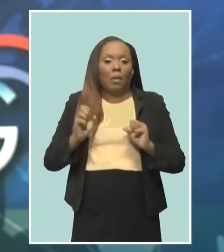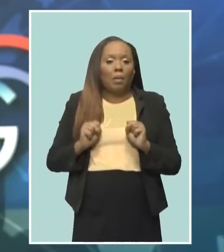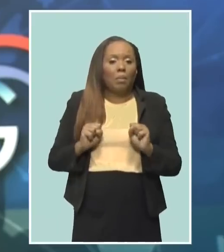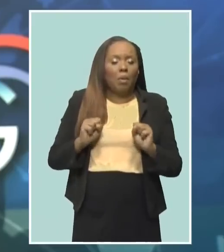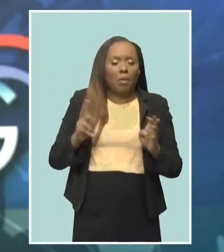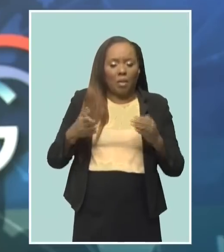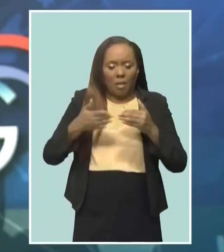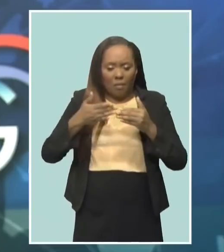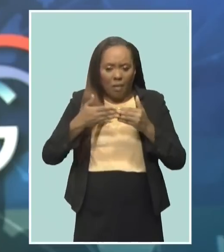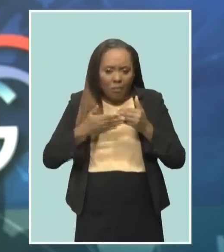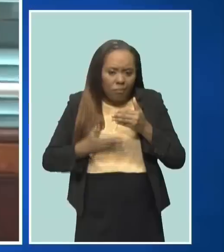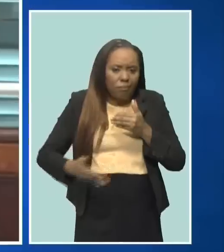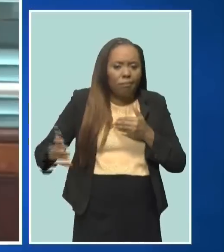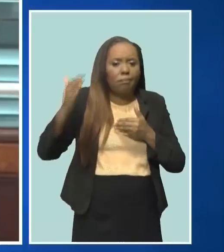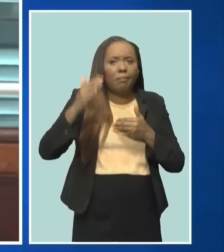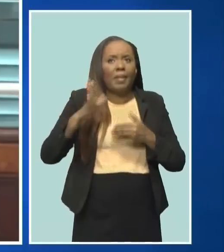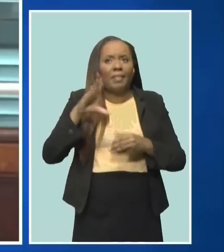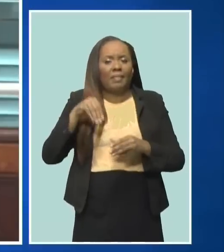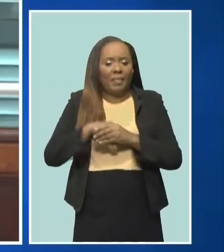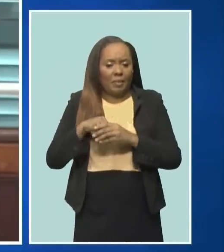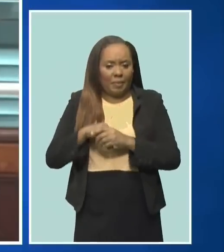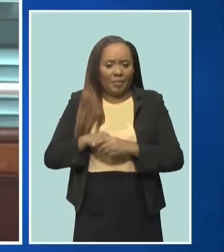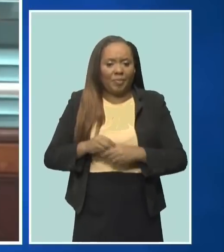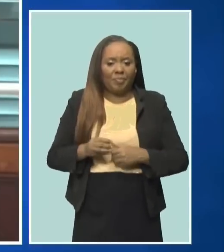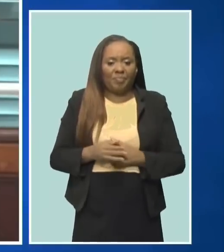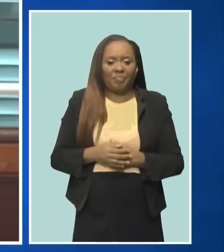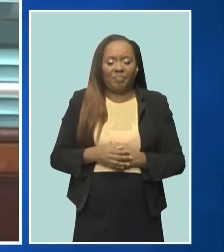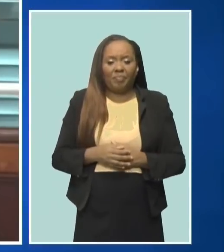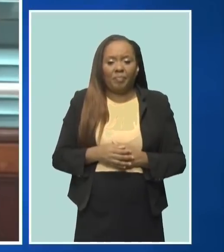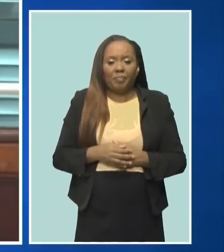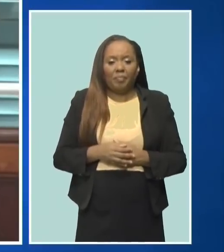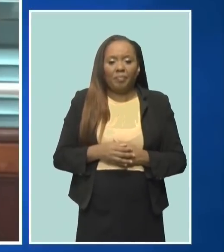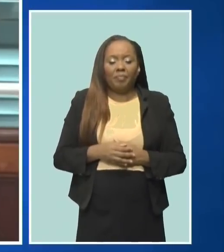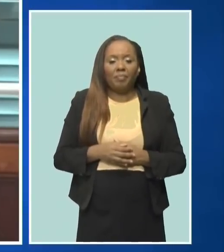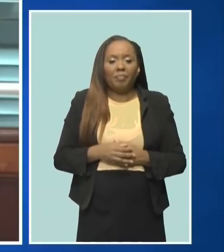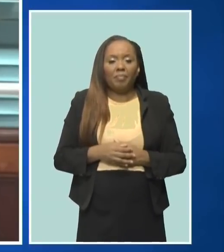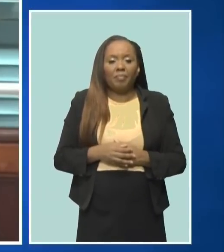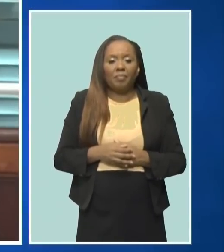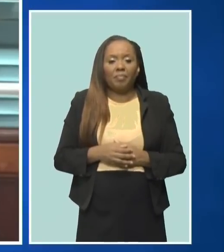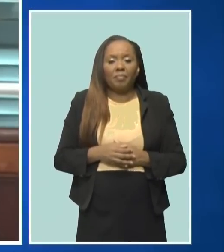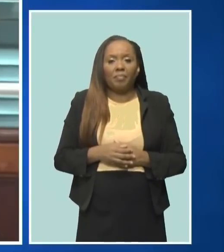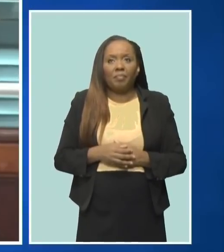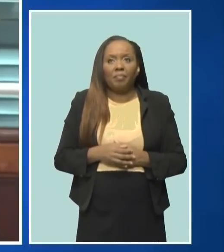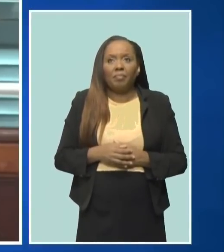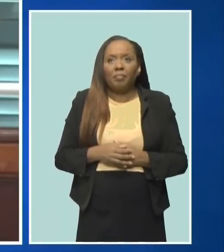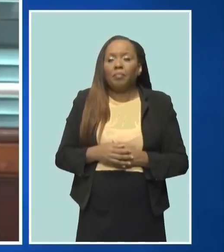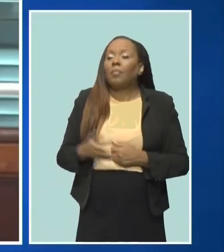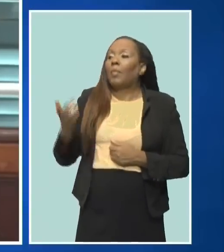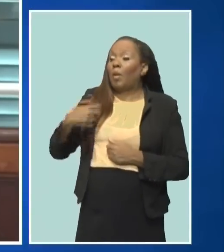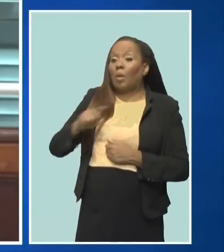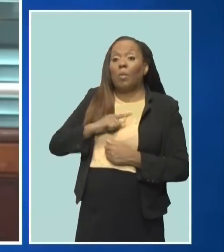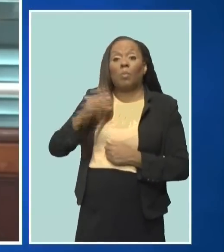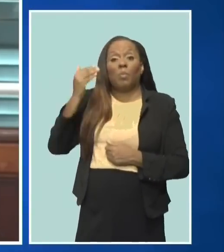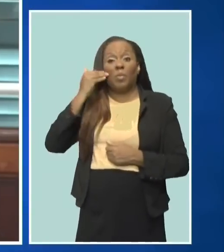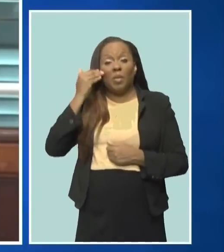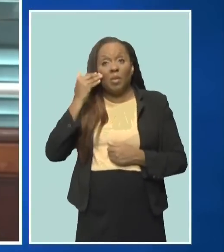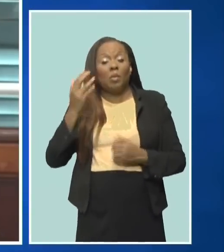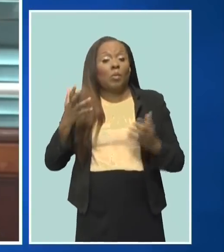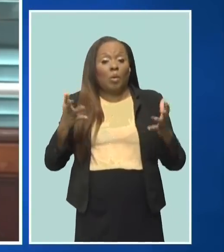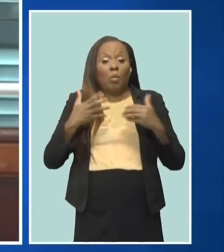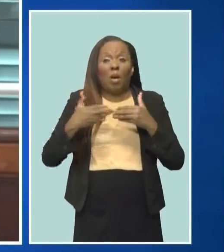investment. You don't move it forward because of bureaucratic failing. You don't move it